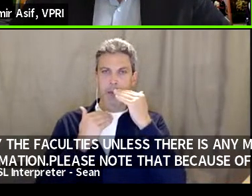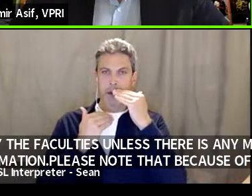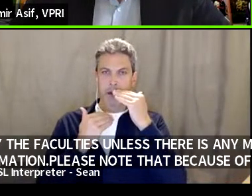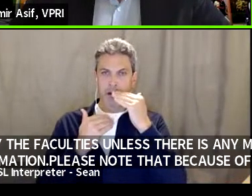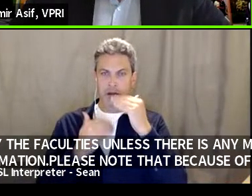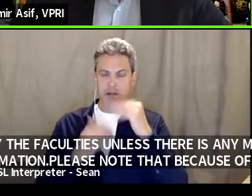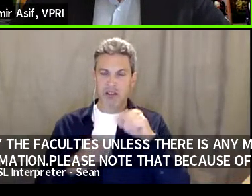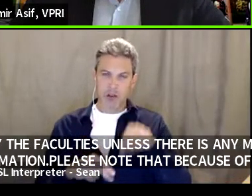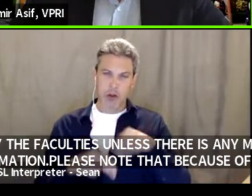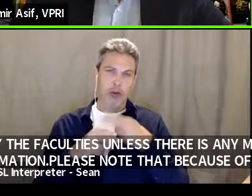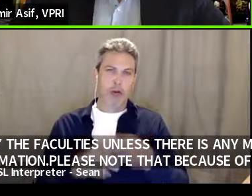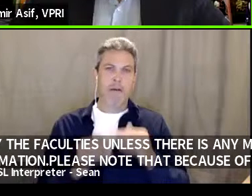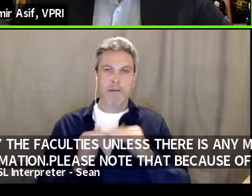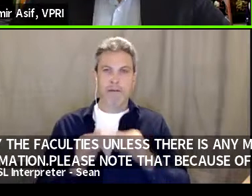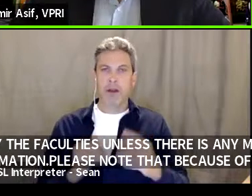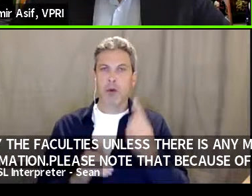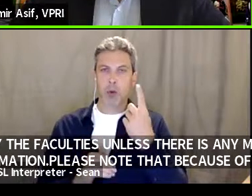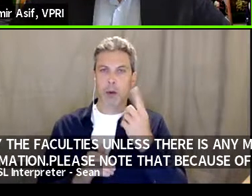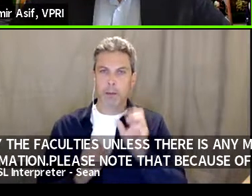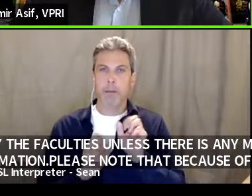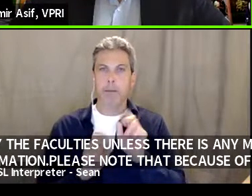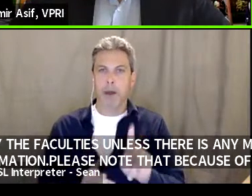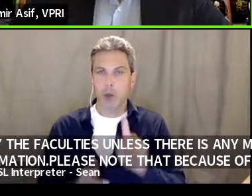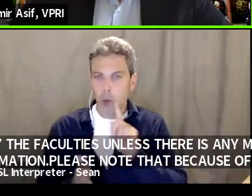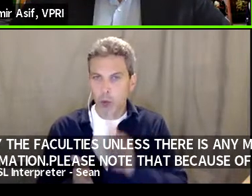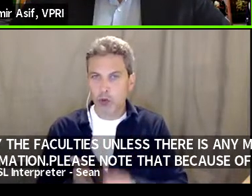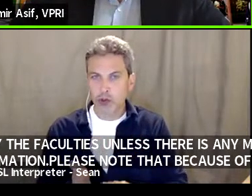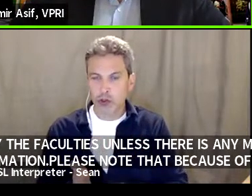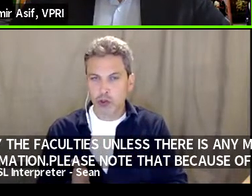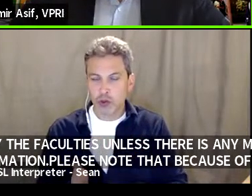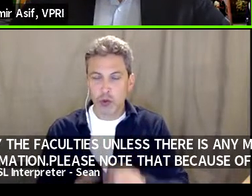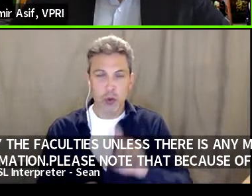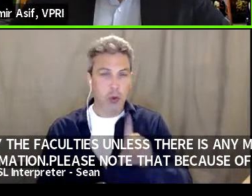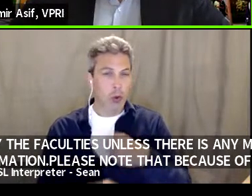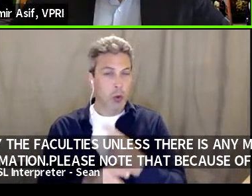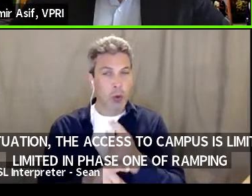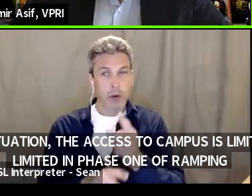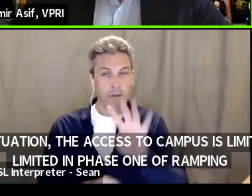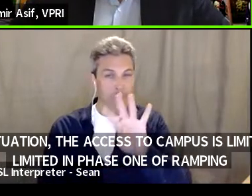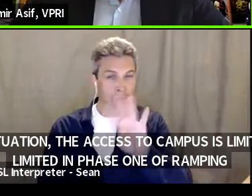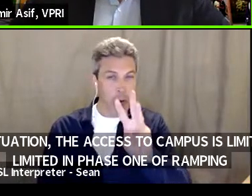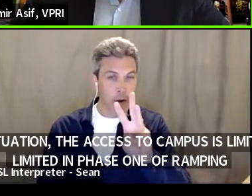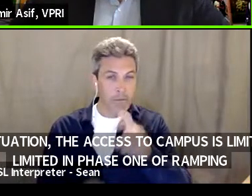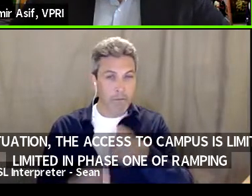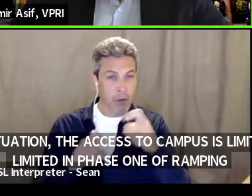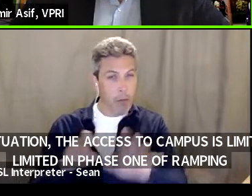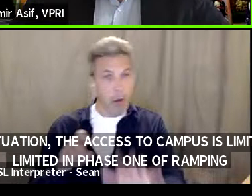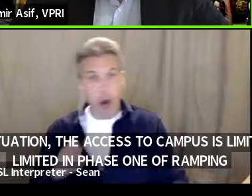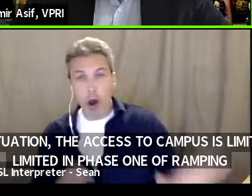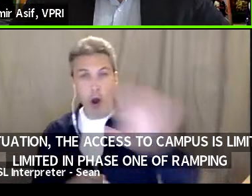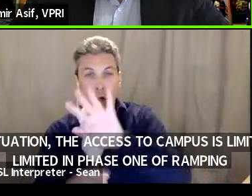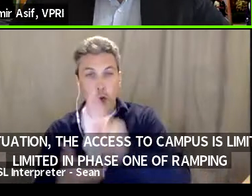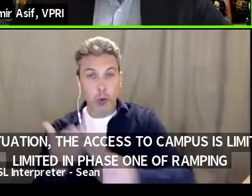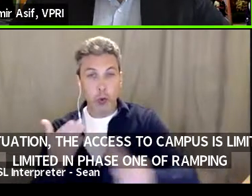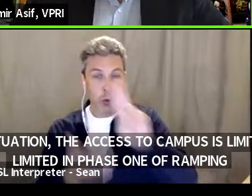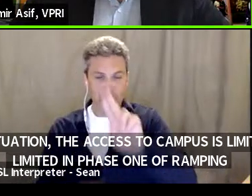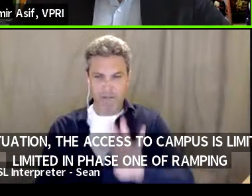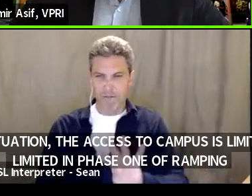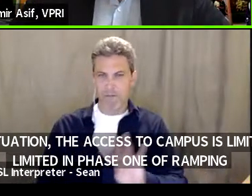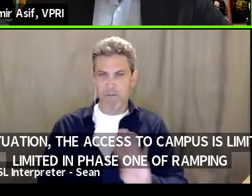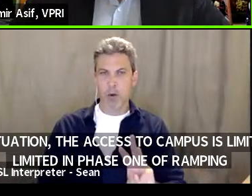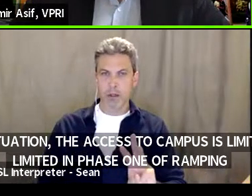Up Research. Only 46 faculty members from across the university returned to campus for research during phase